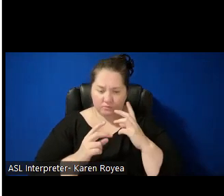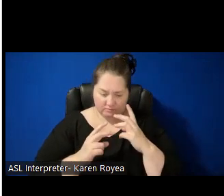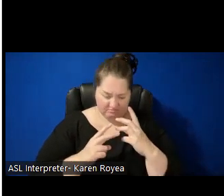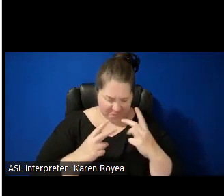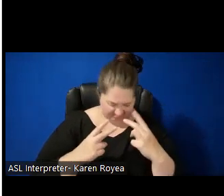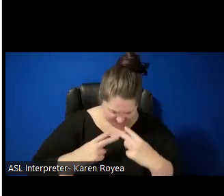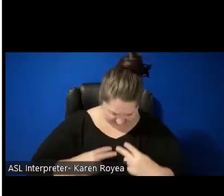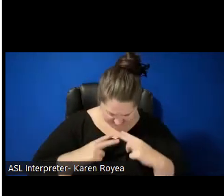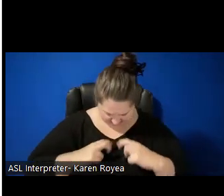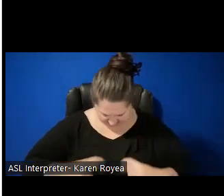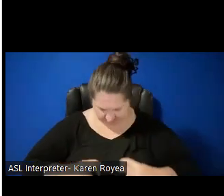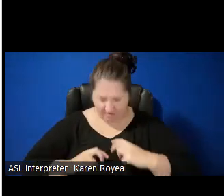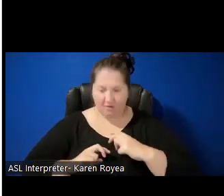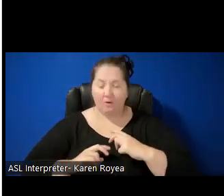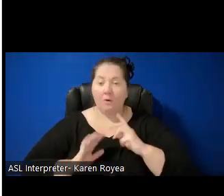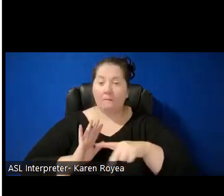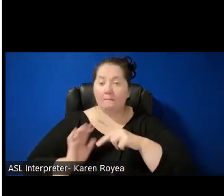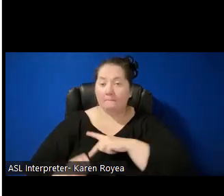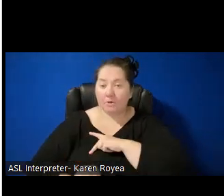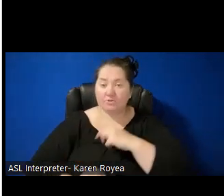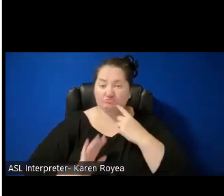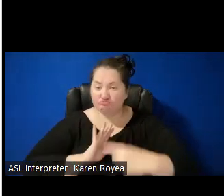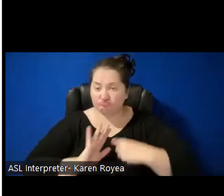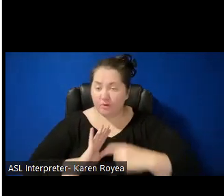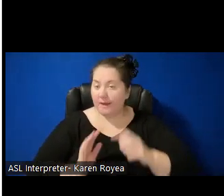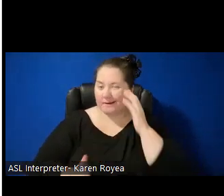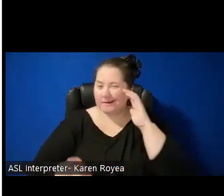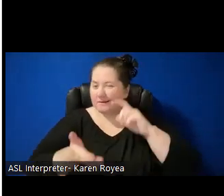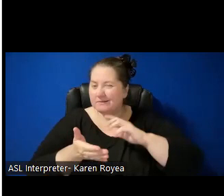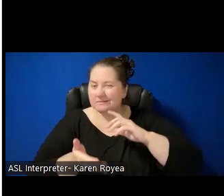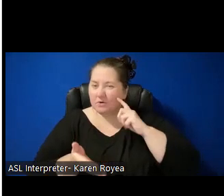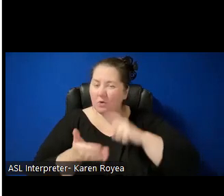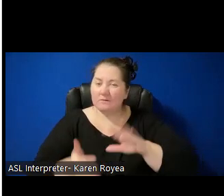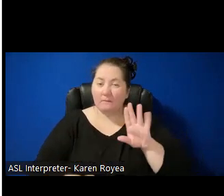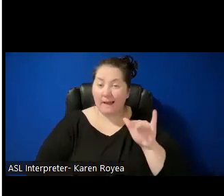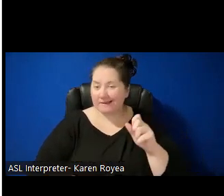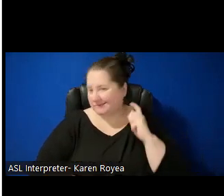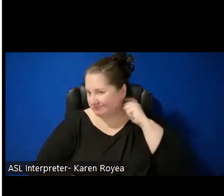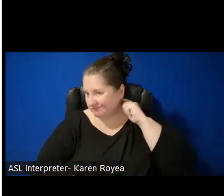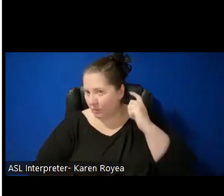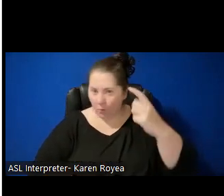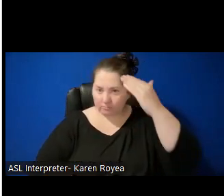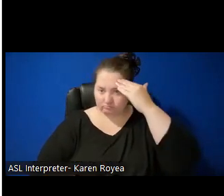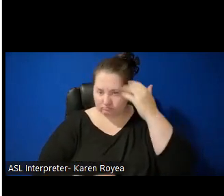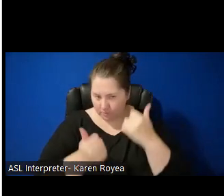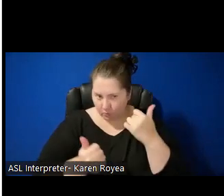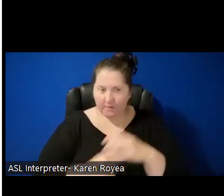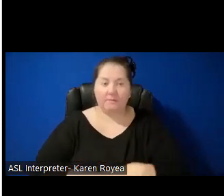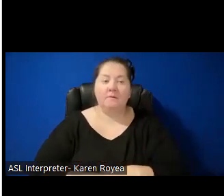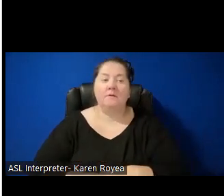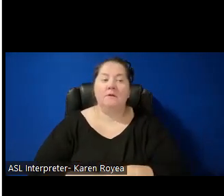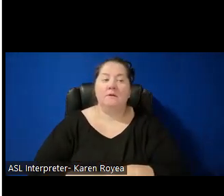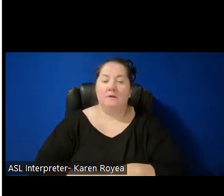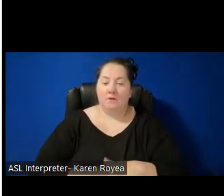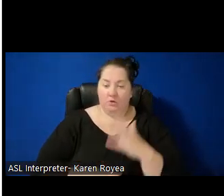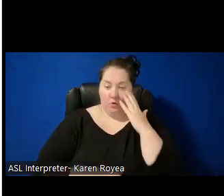personal critique and acknowledging one's own biases. It recognizes the shifting nature of intersecting